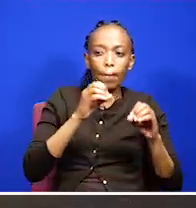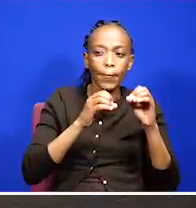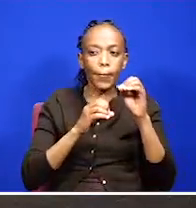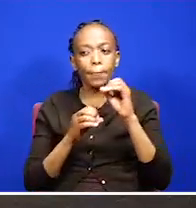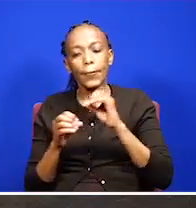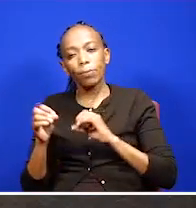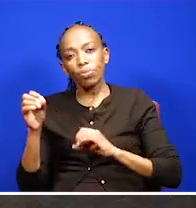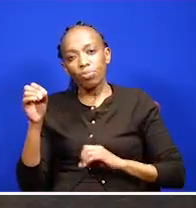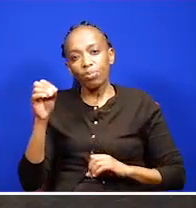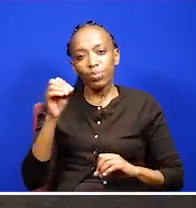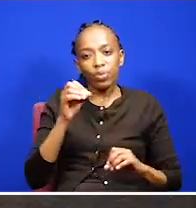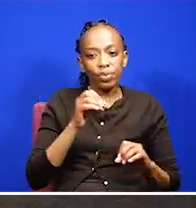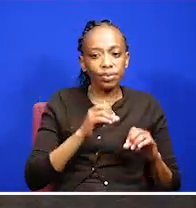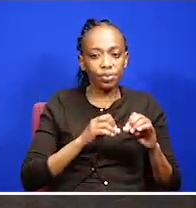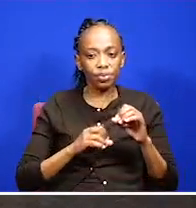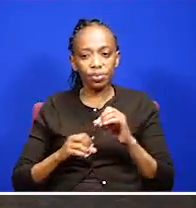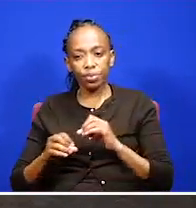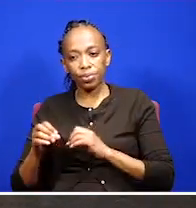Yeah.